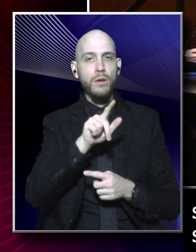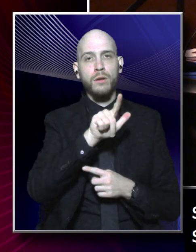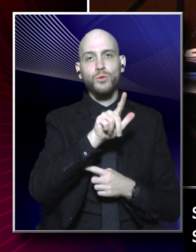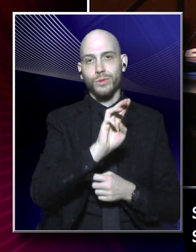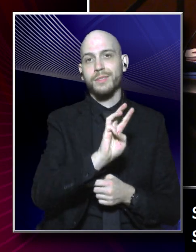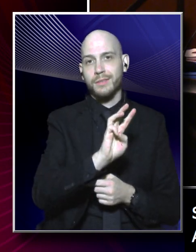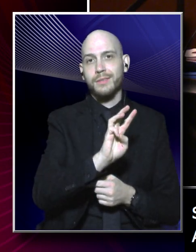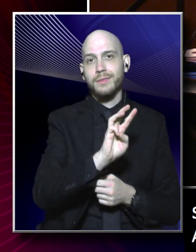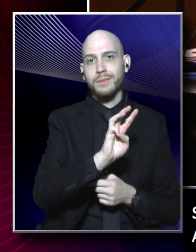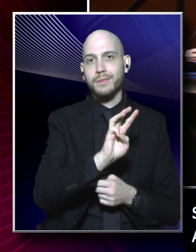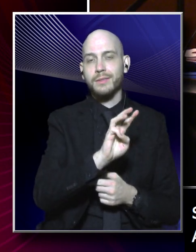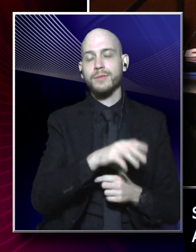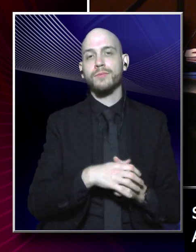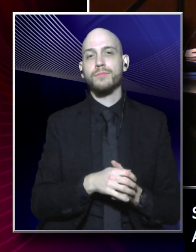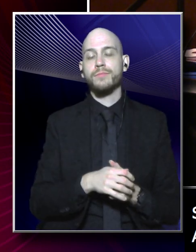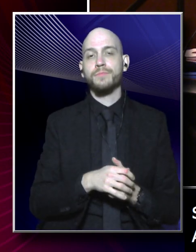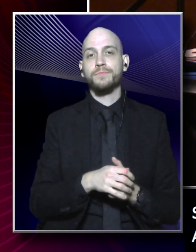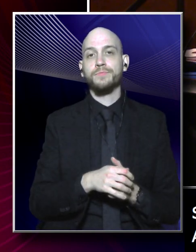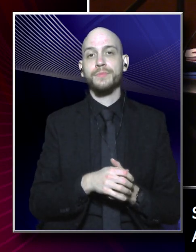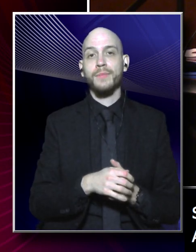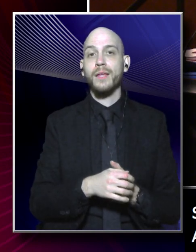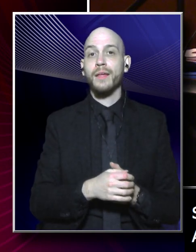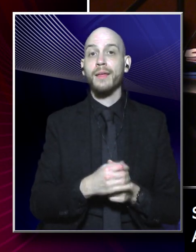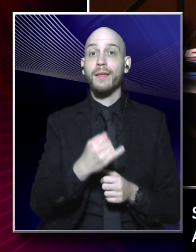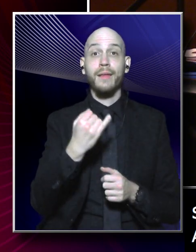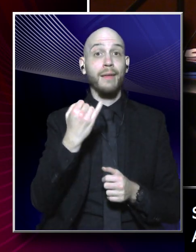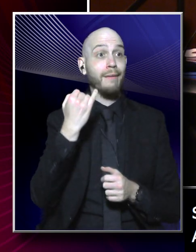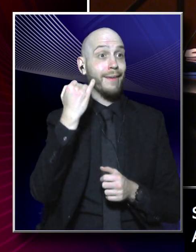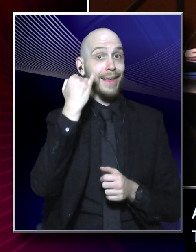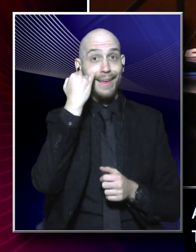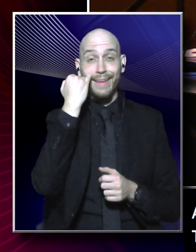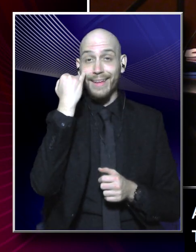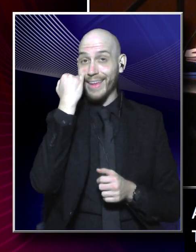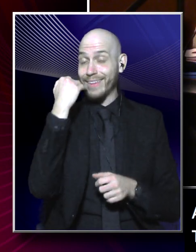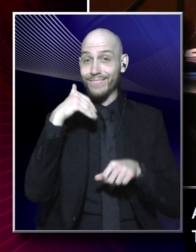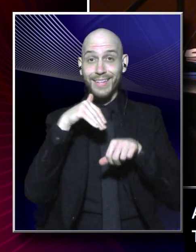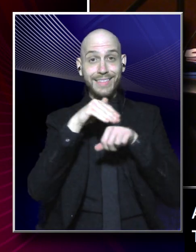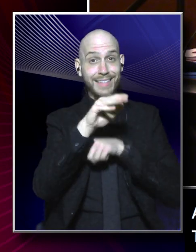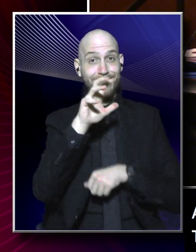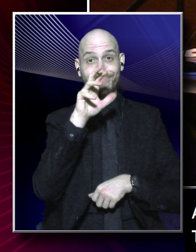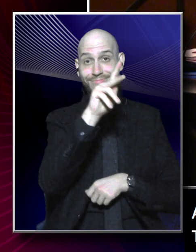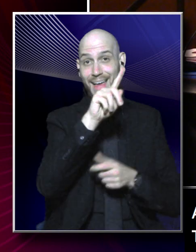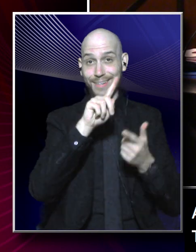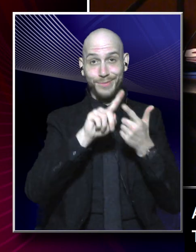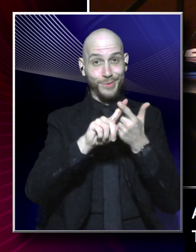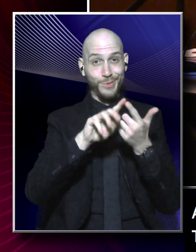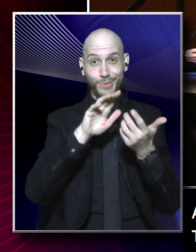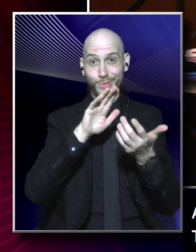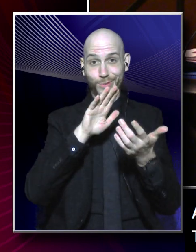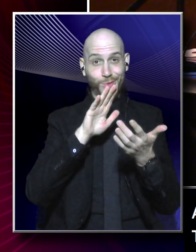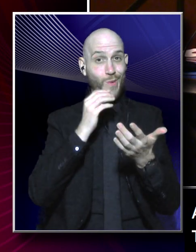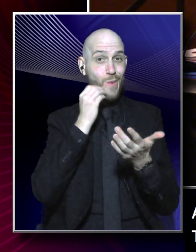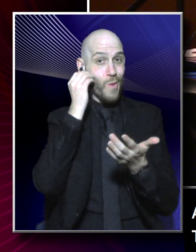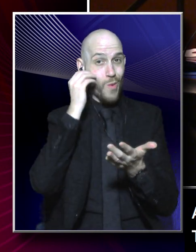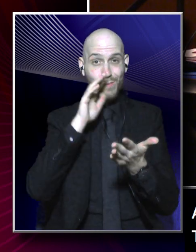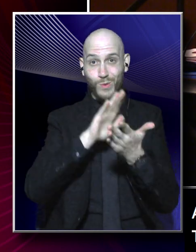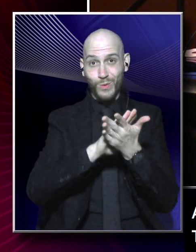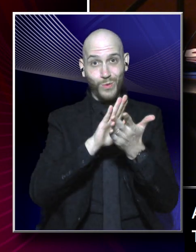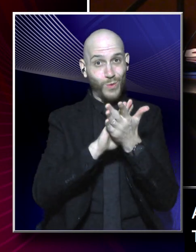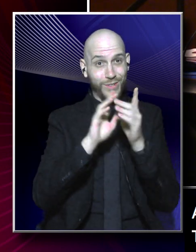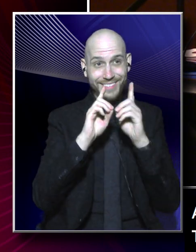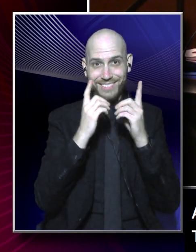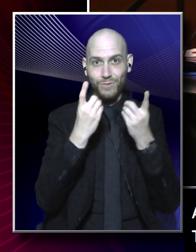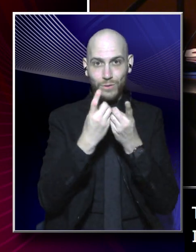back to the home school districts, that would mean we would need to hire 26 educational